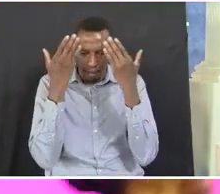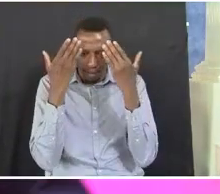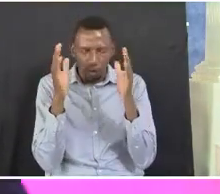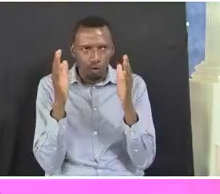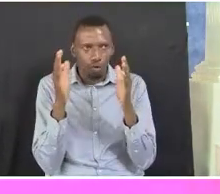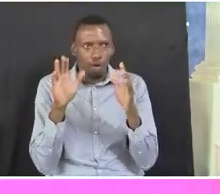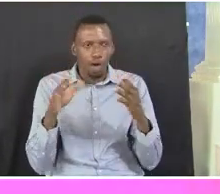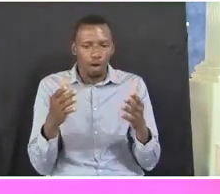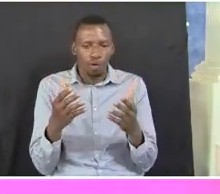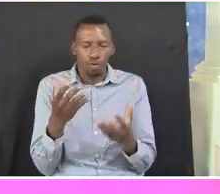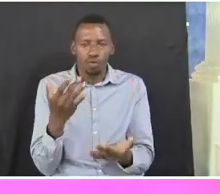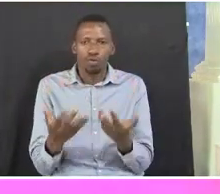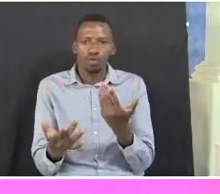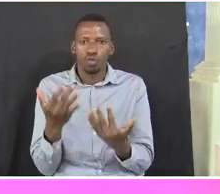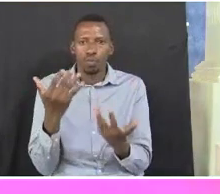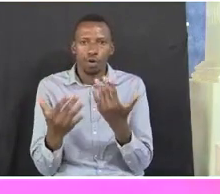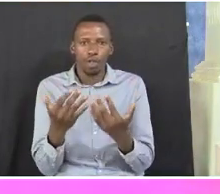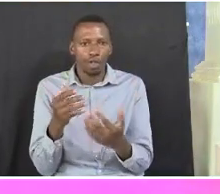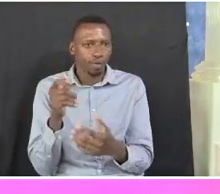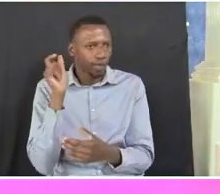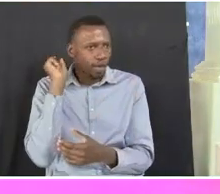egg.